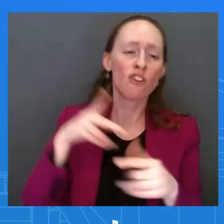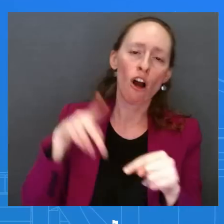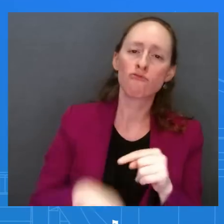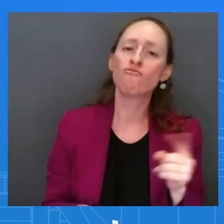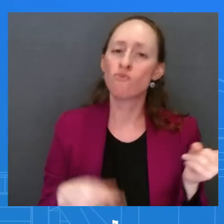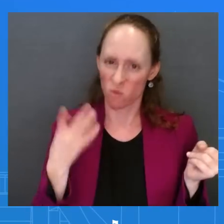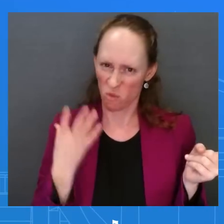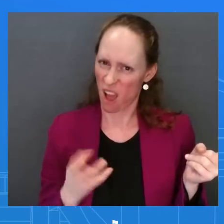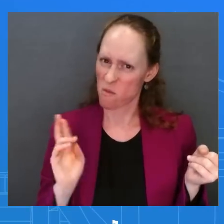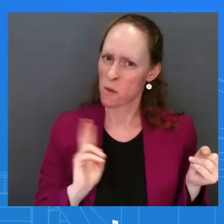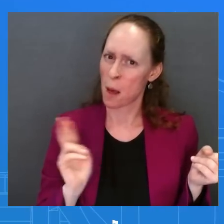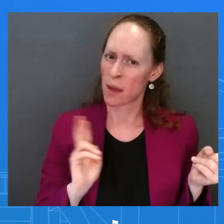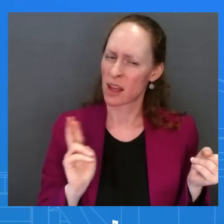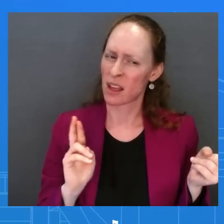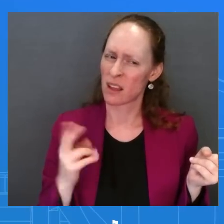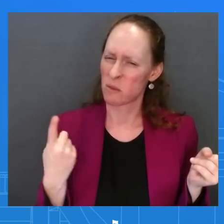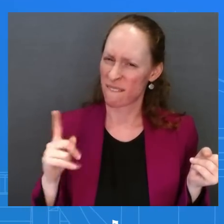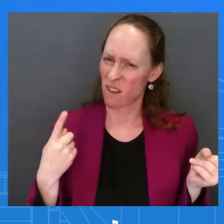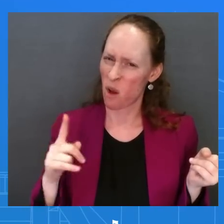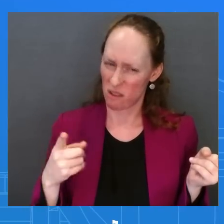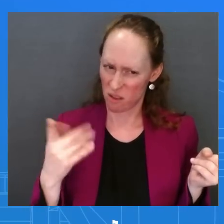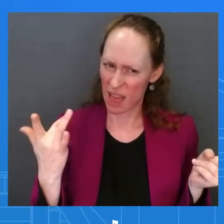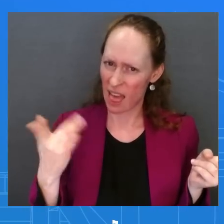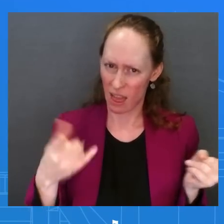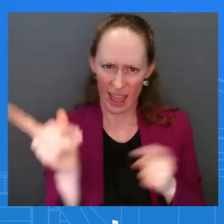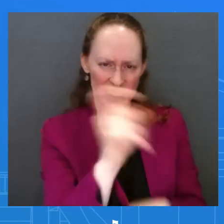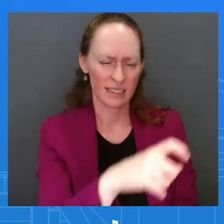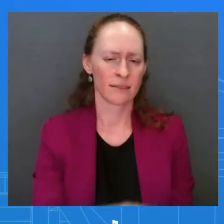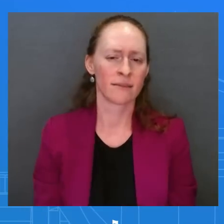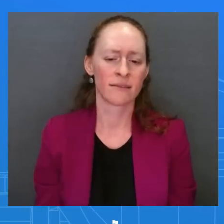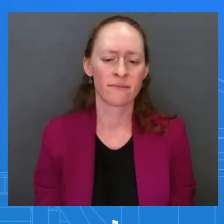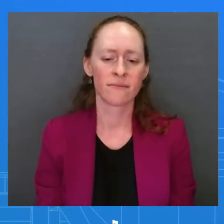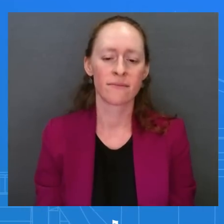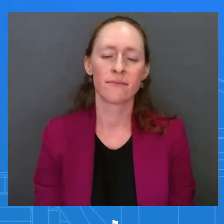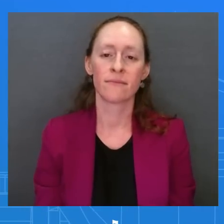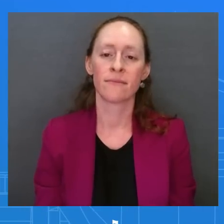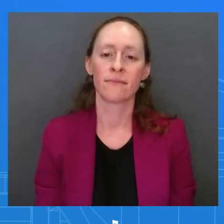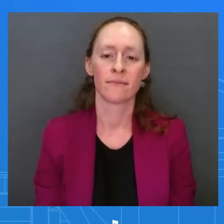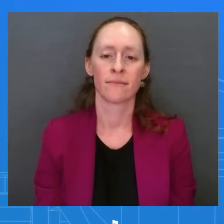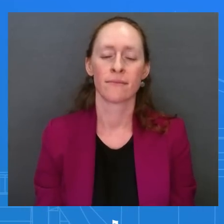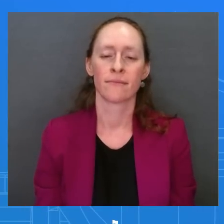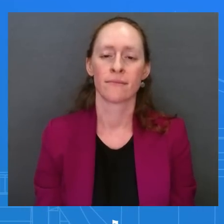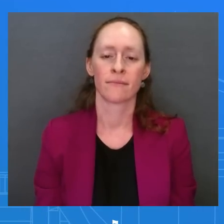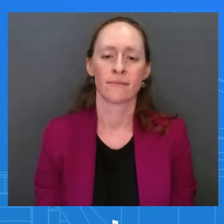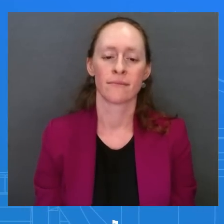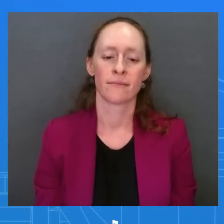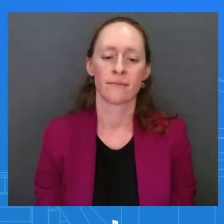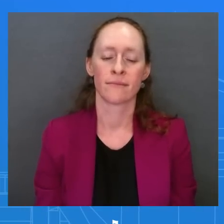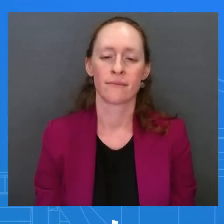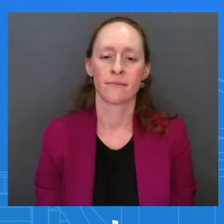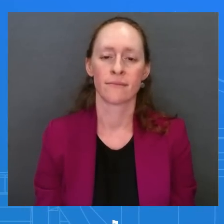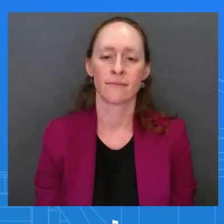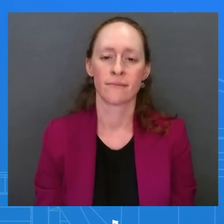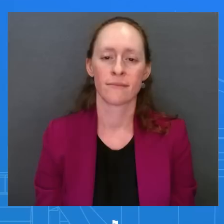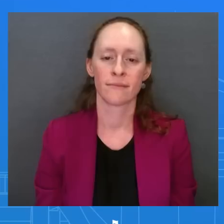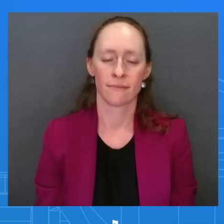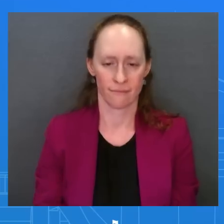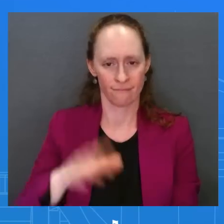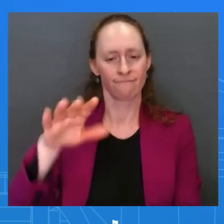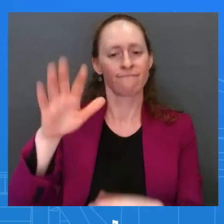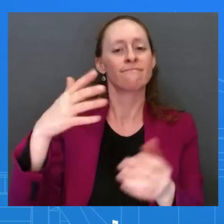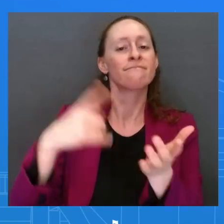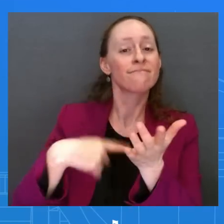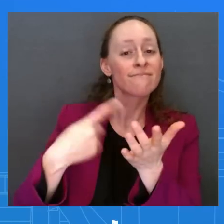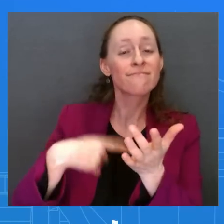Question. It's not unusual for presidents to invite members of their family to official White House functions, like the state dinner last week.